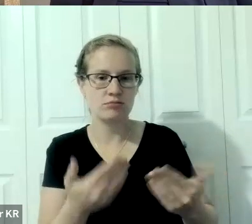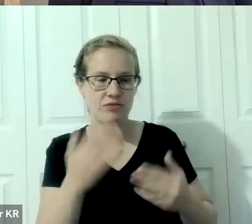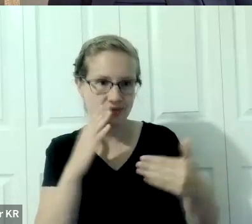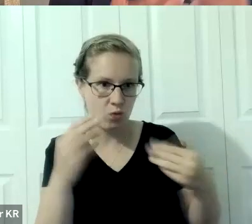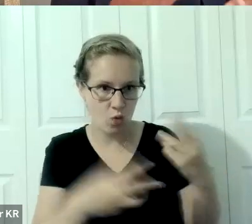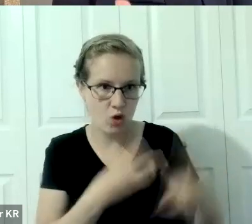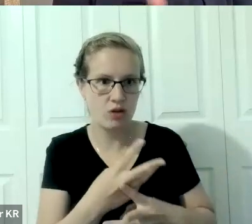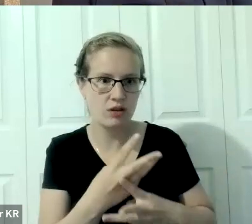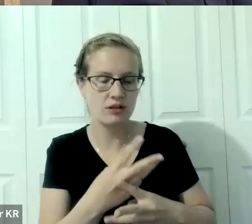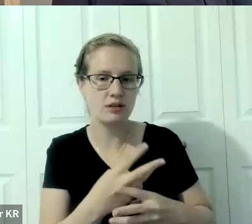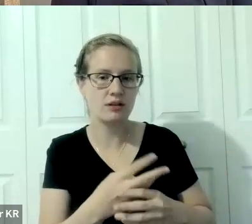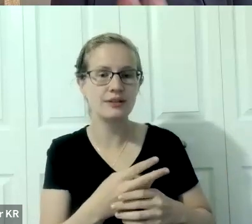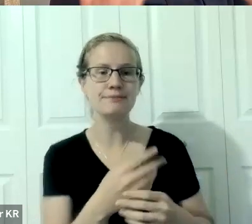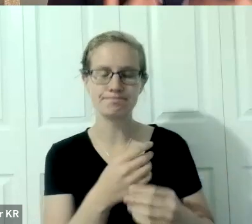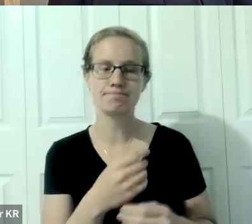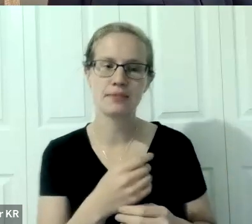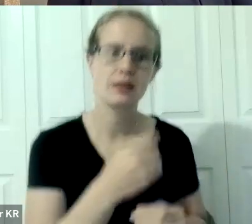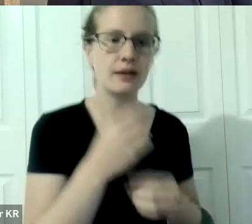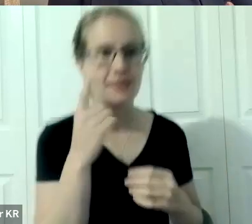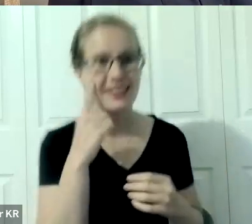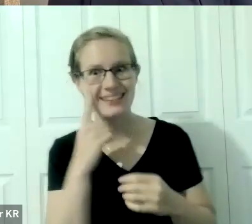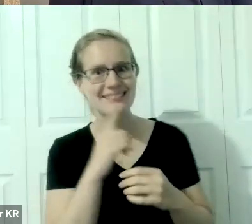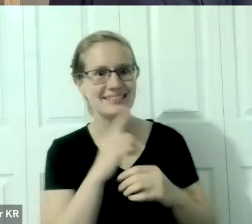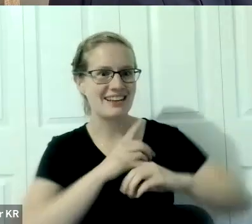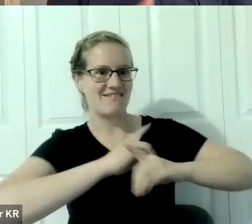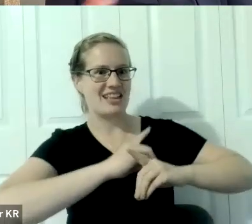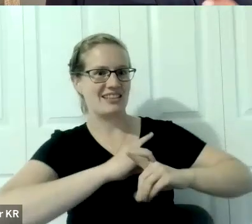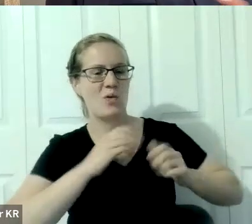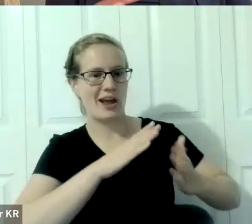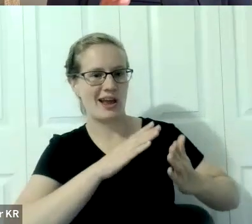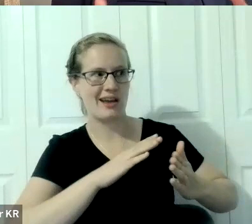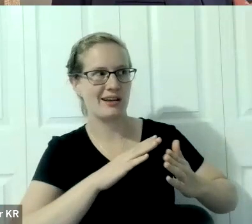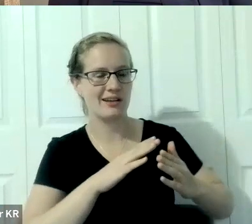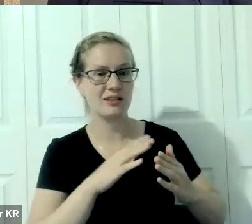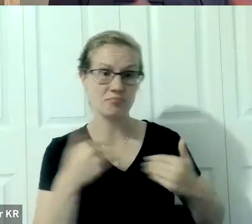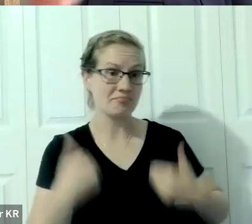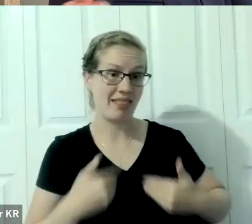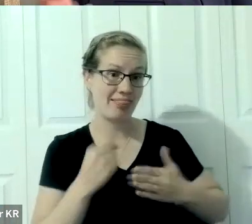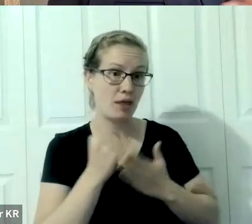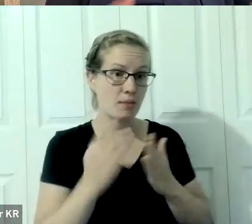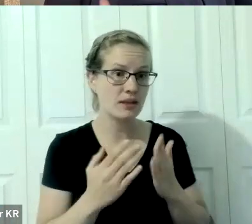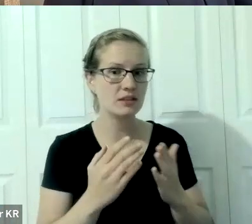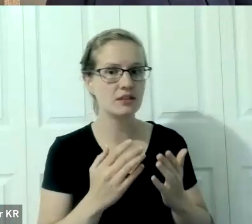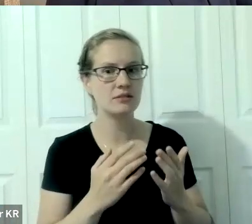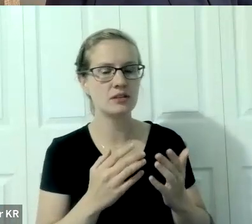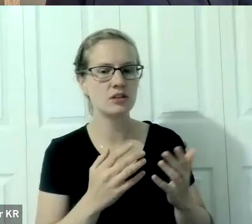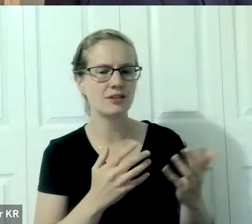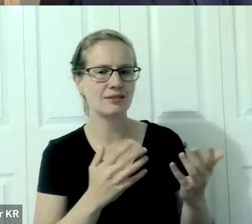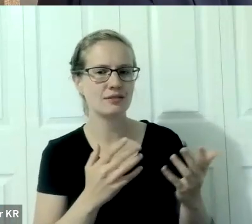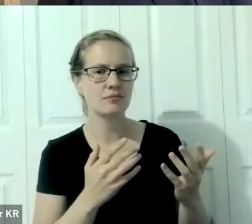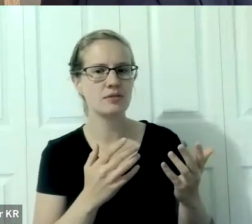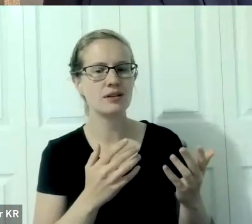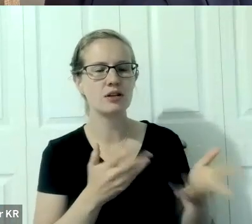let's see what, yeah. And I do think it's a defense mechanism sometimes. And so as a therapist, I have to, you know, be savvy in the way that I